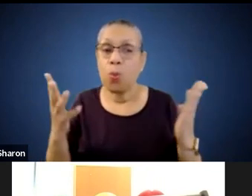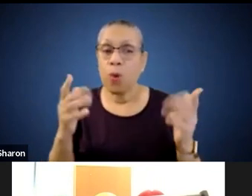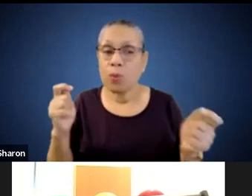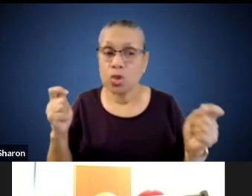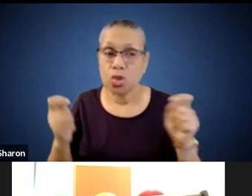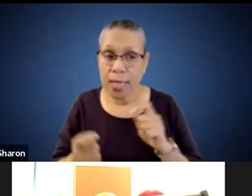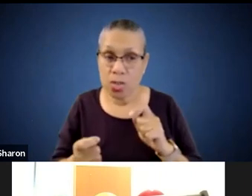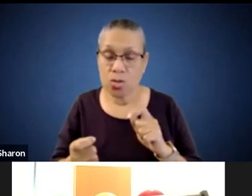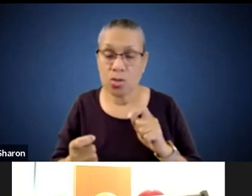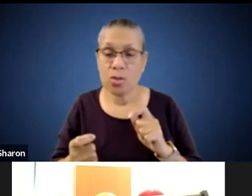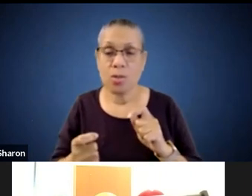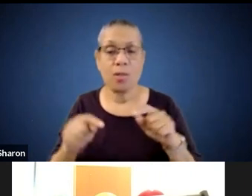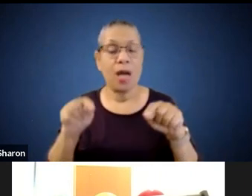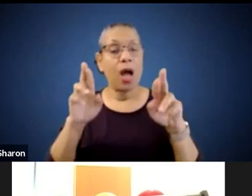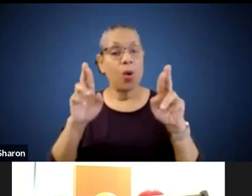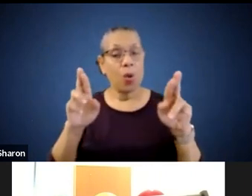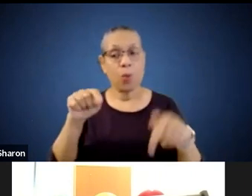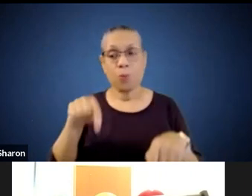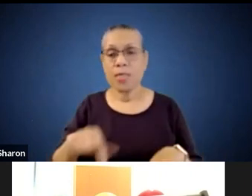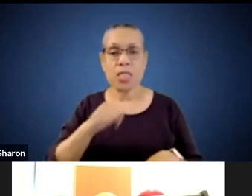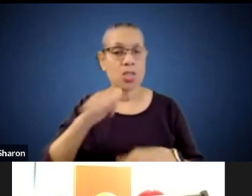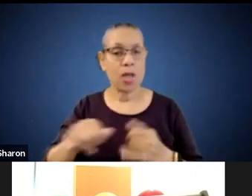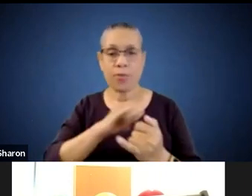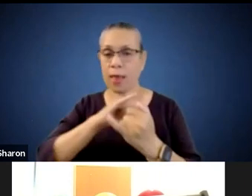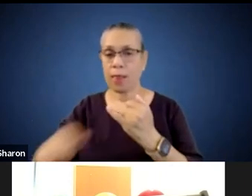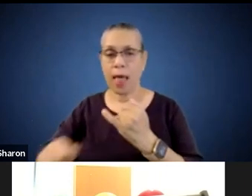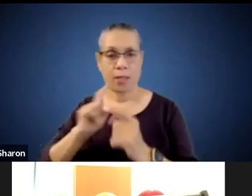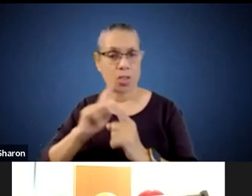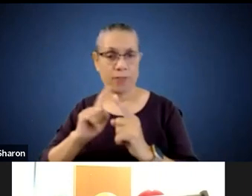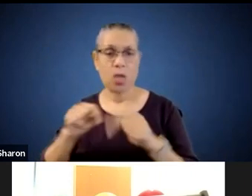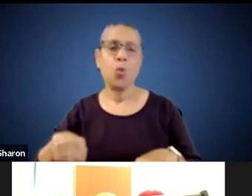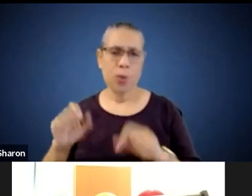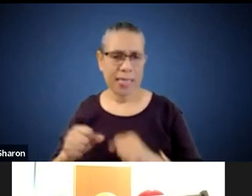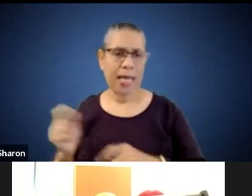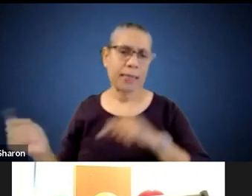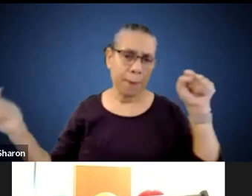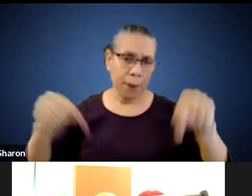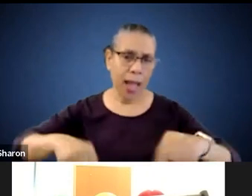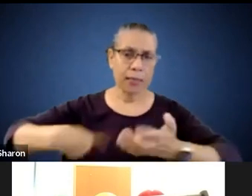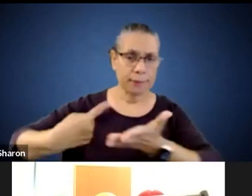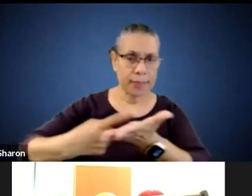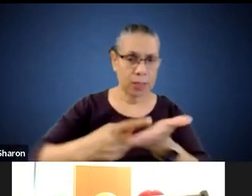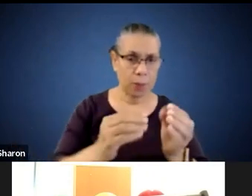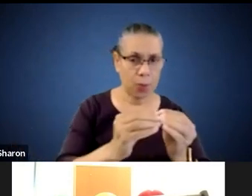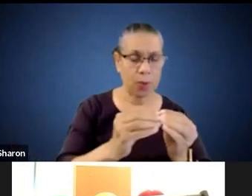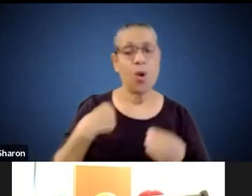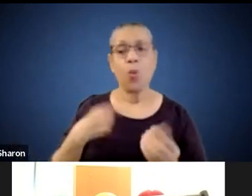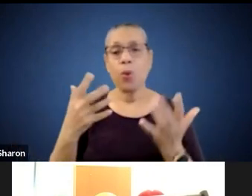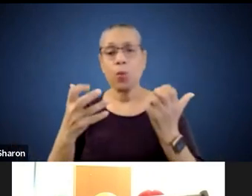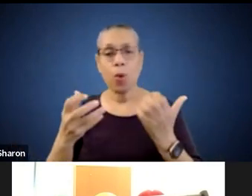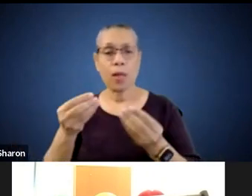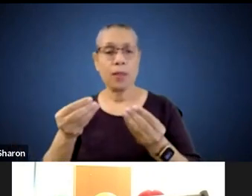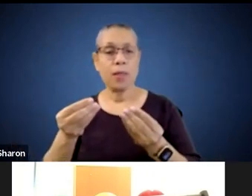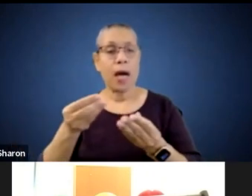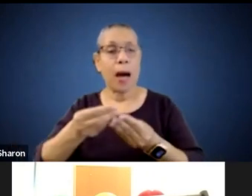other years that this will not be the last conversation we have about this budget we've talked about wanting to have a budget task